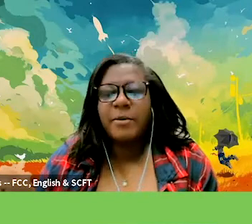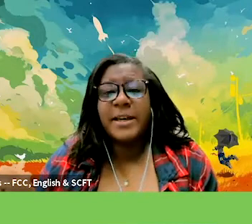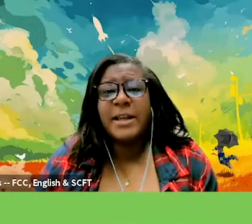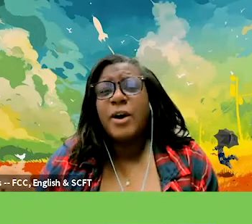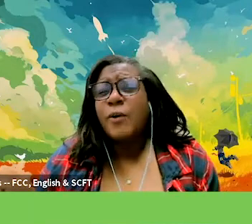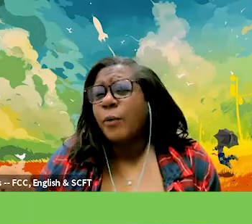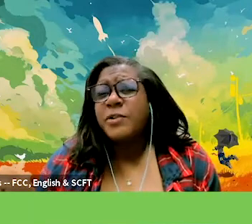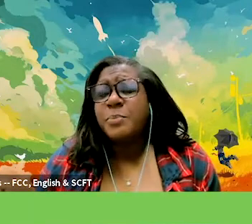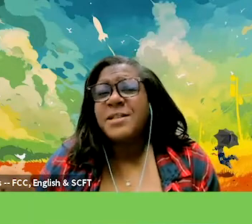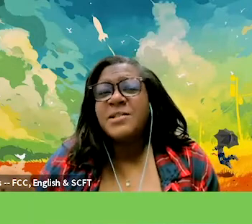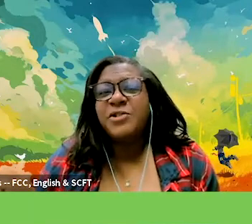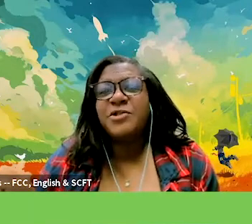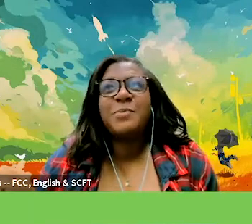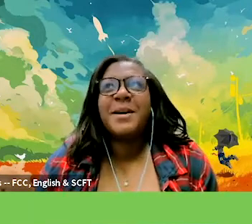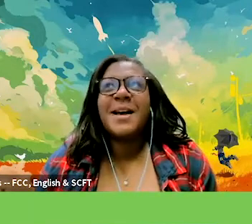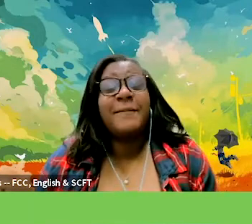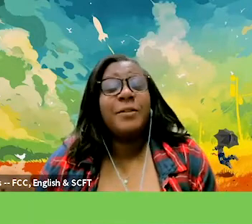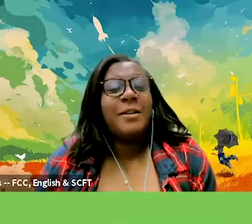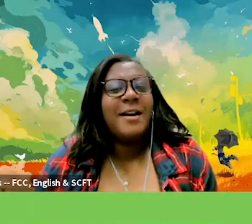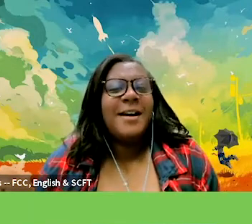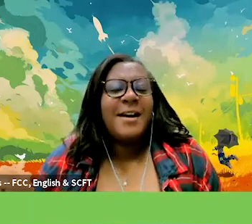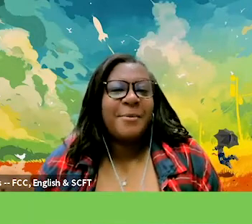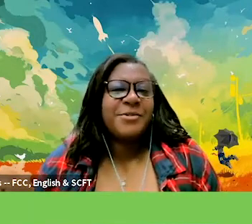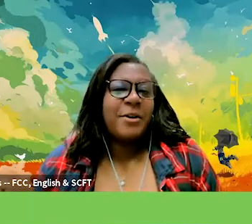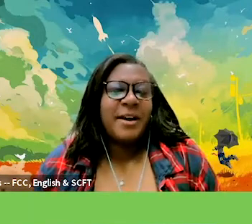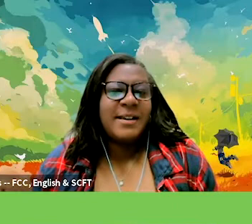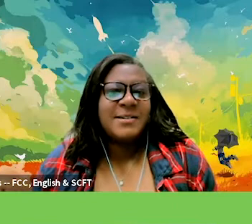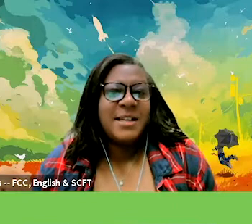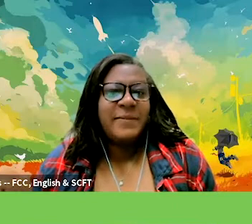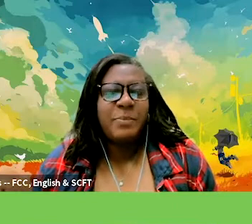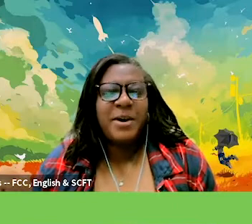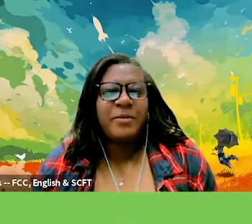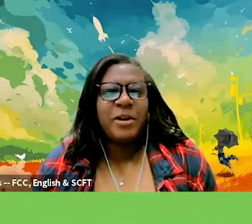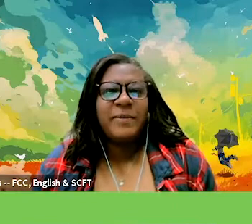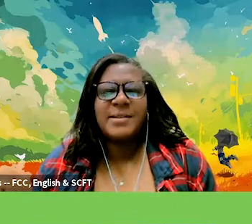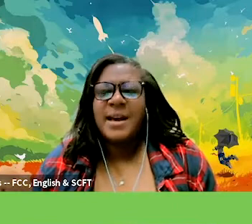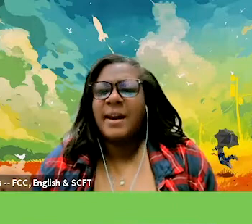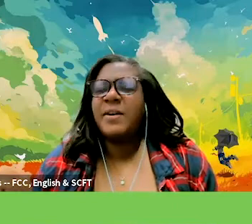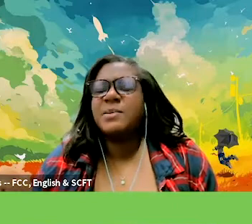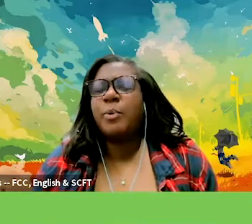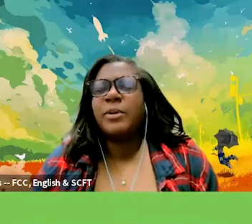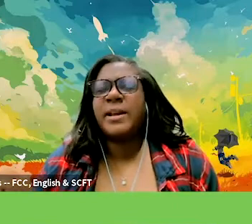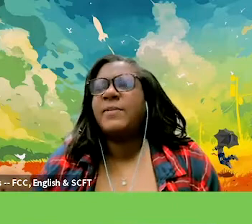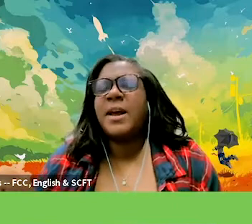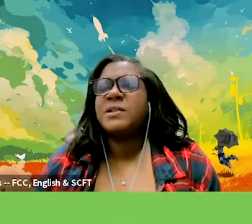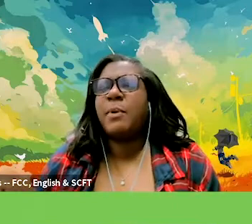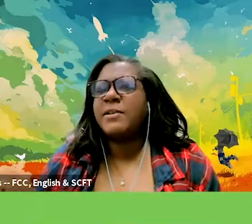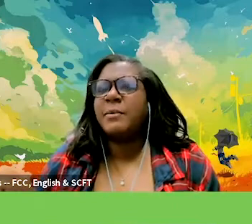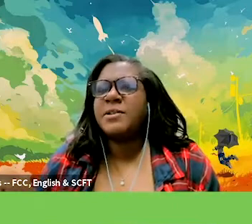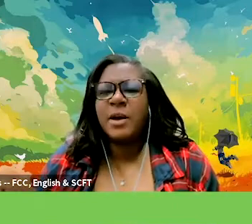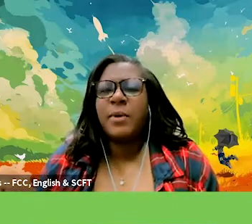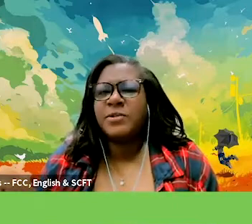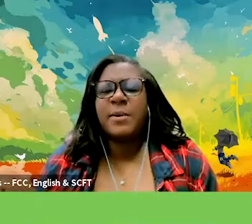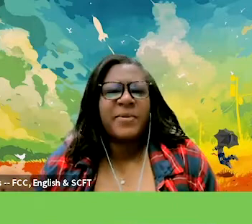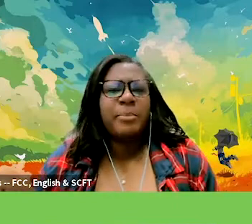with Michael and Keith for this presentation, just because I've learned a lot starting as the VP of Grievance. And I think it's important that even as